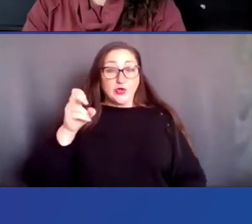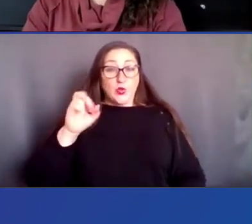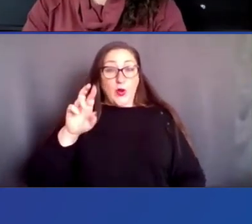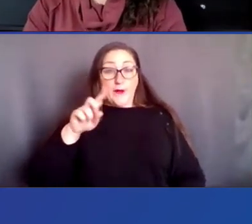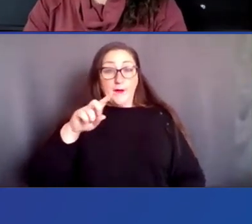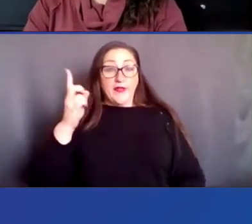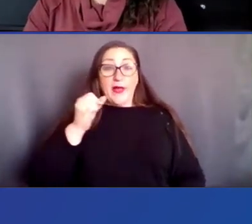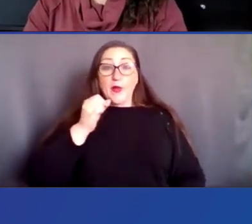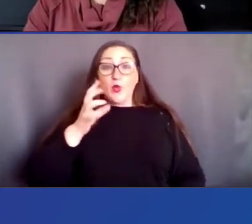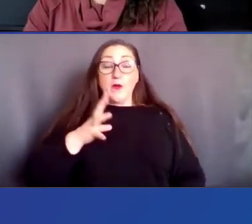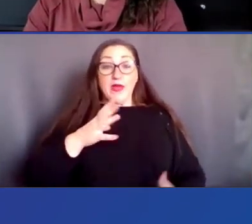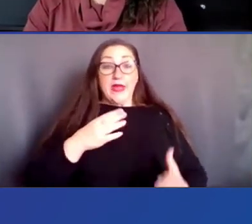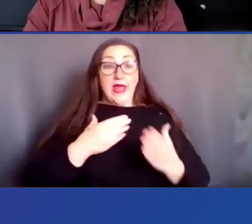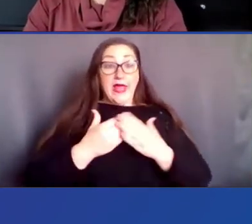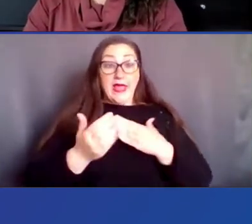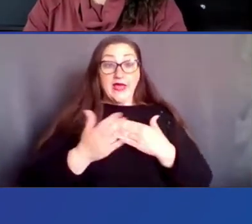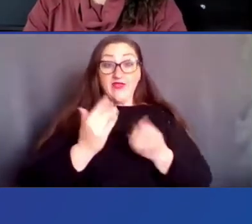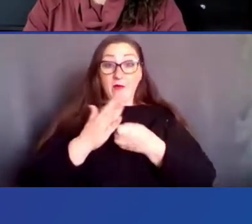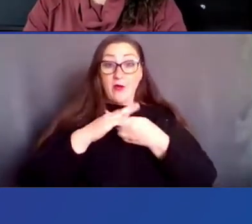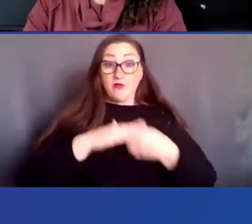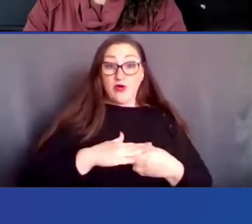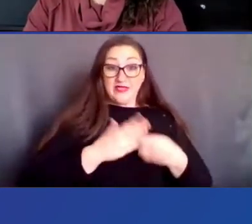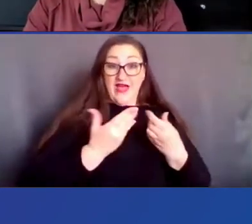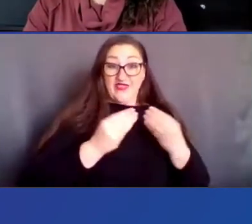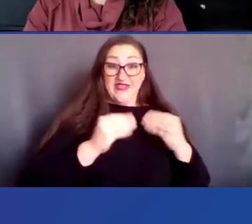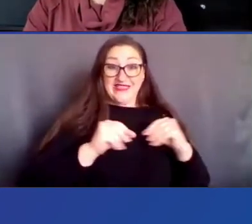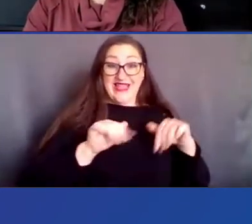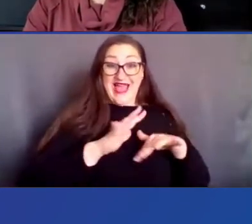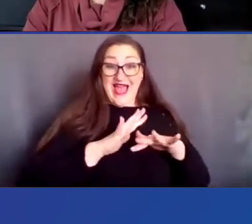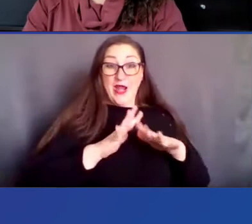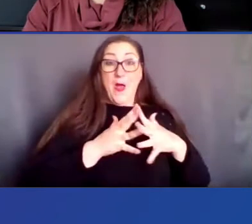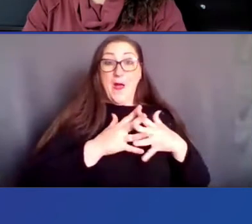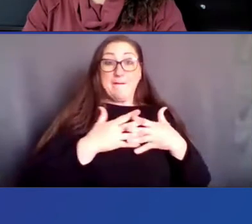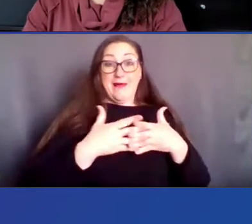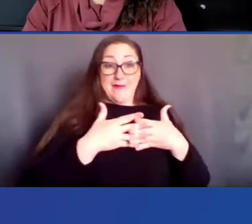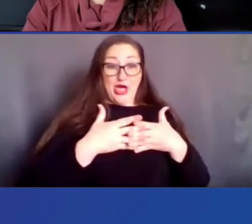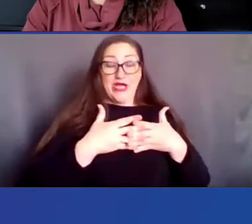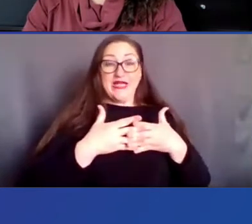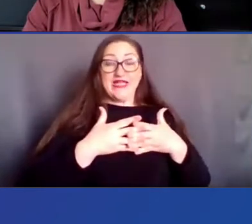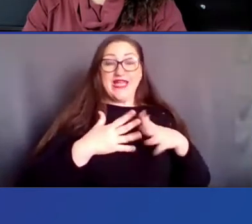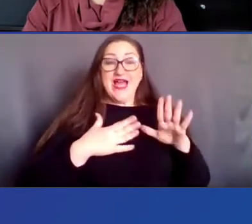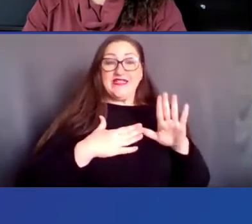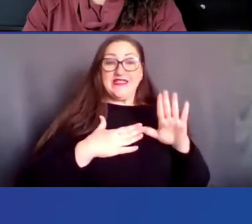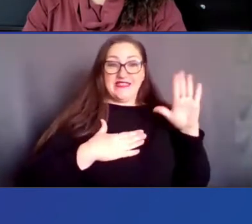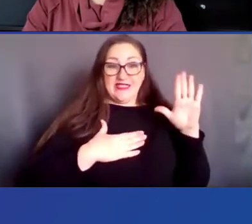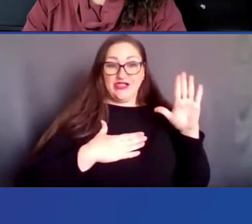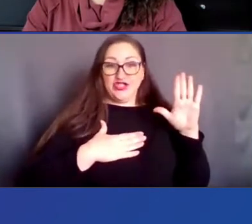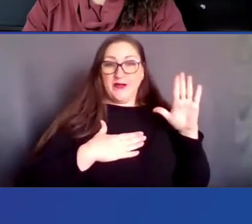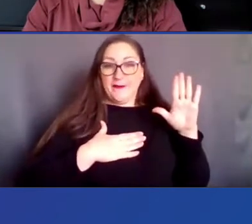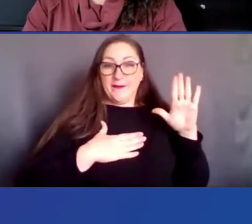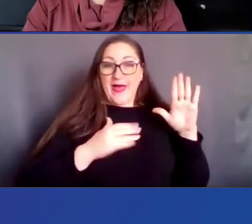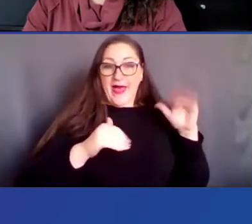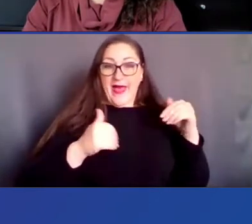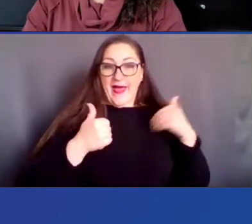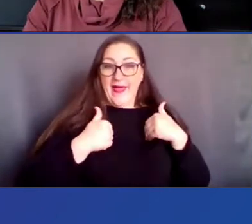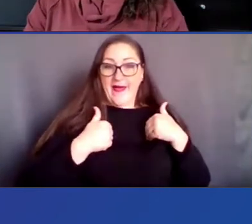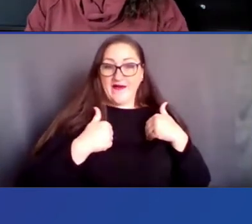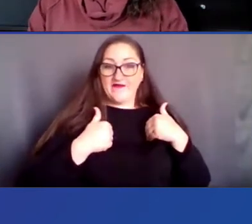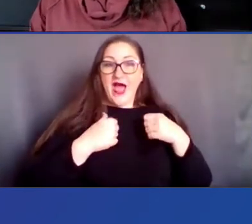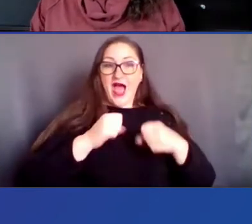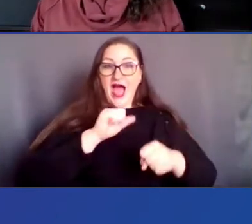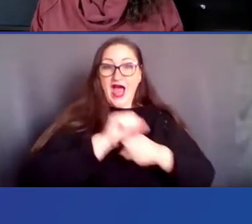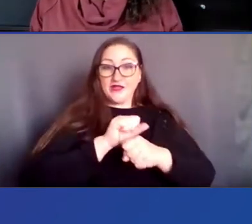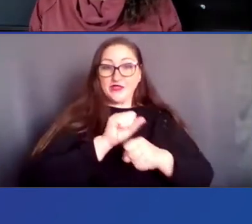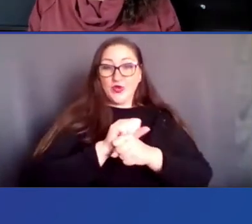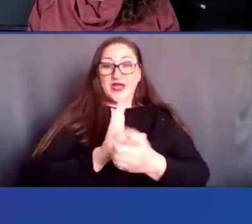even though I'm oppressed on this land, my American citizenship, how does that work and weaponize against